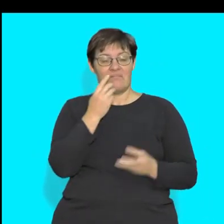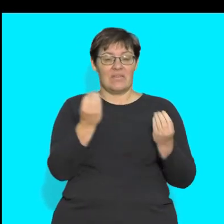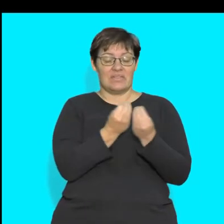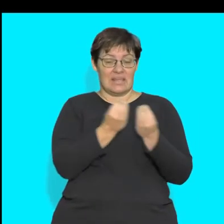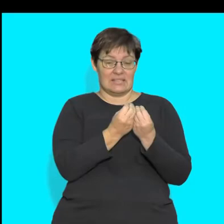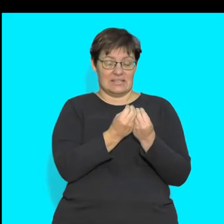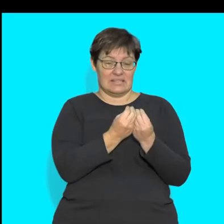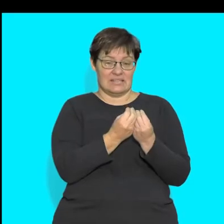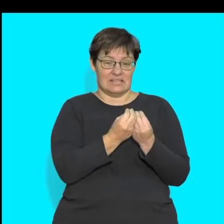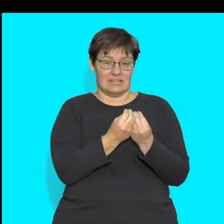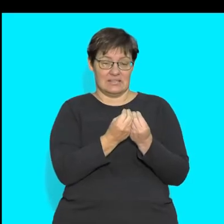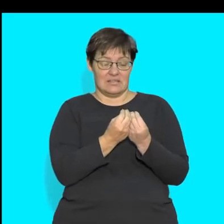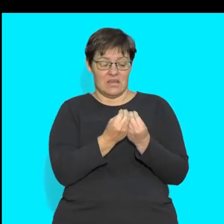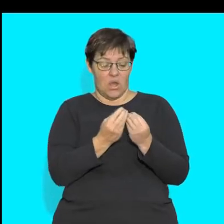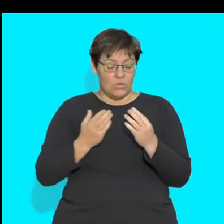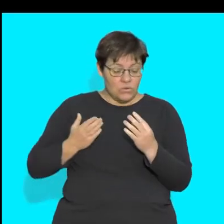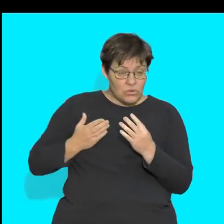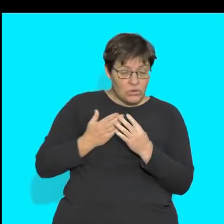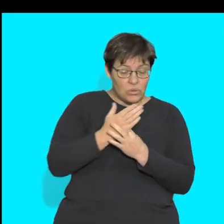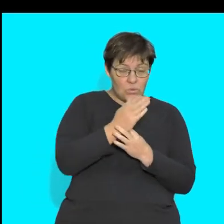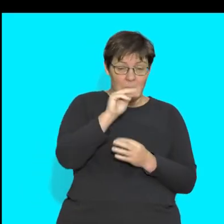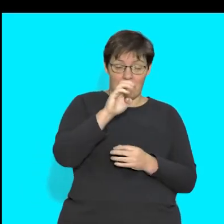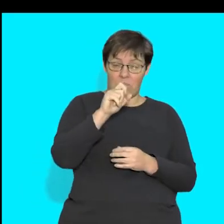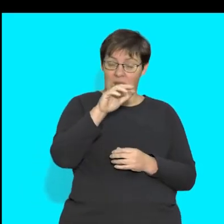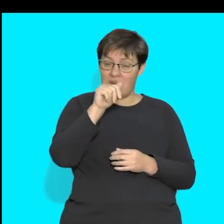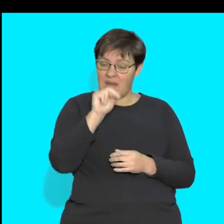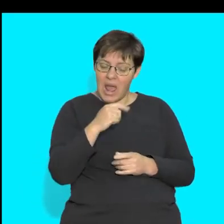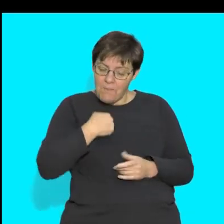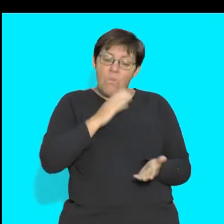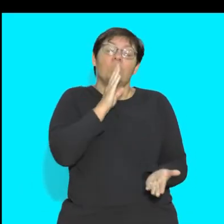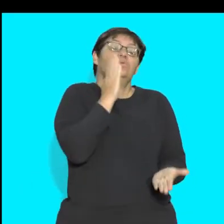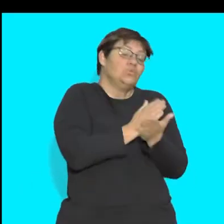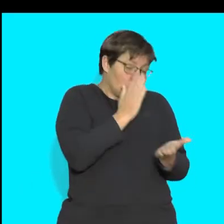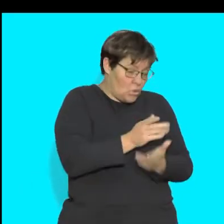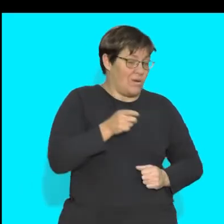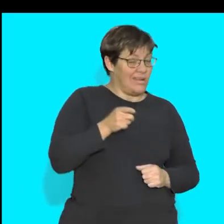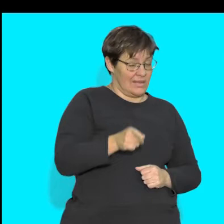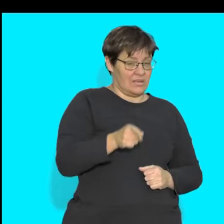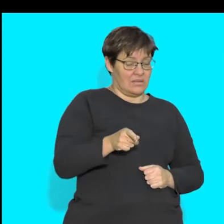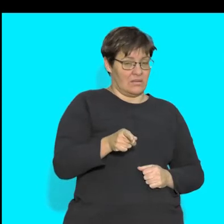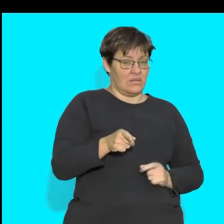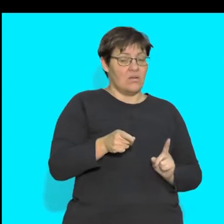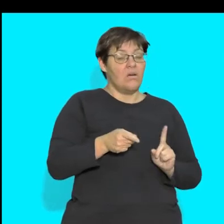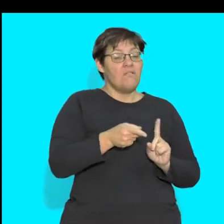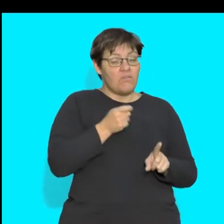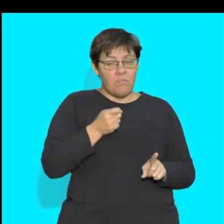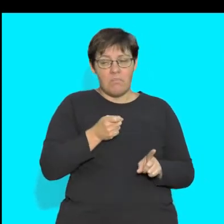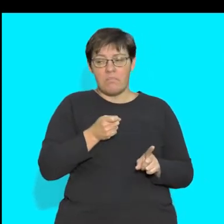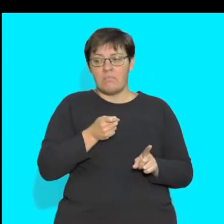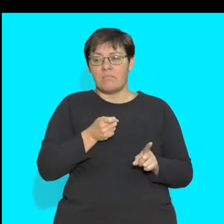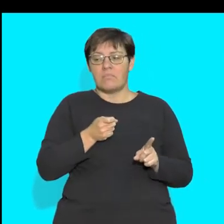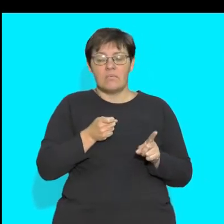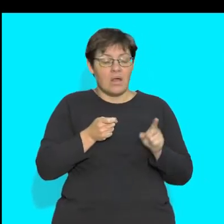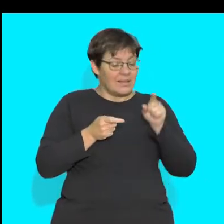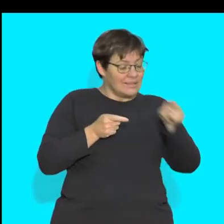move across this membrane, I actually want to make sure that they move across